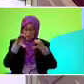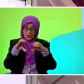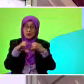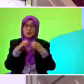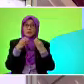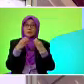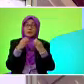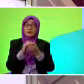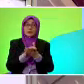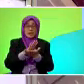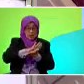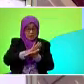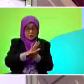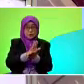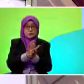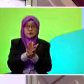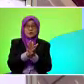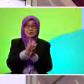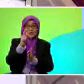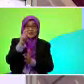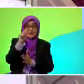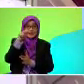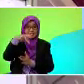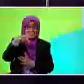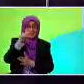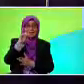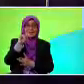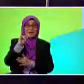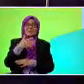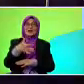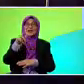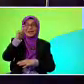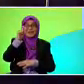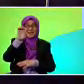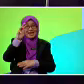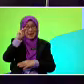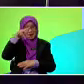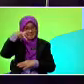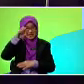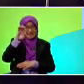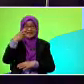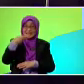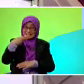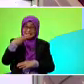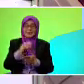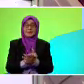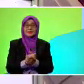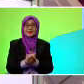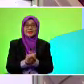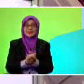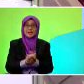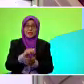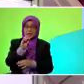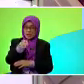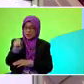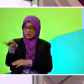manufacturing, Yep. cheese, And tapai, I believe. and our favorite Tempe. tempe. And also organic